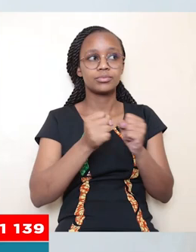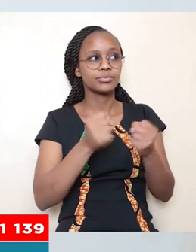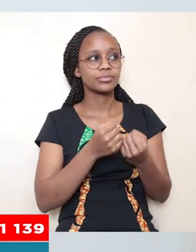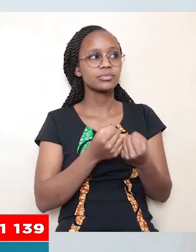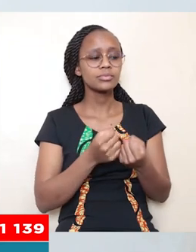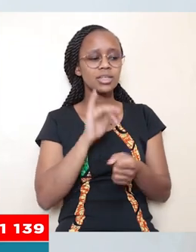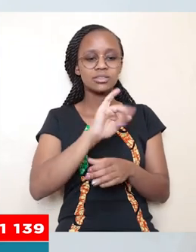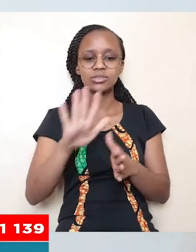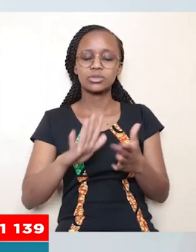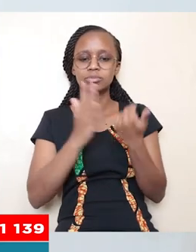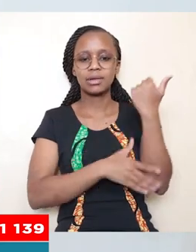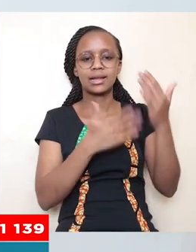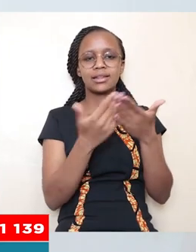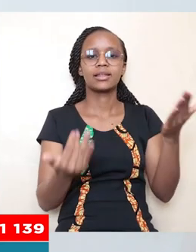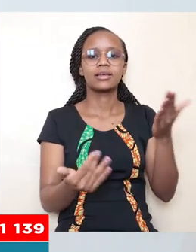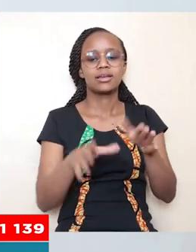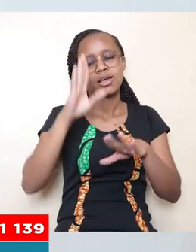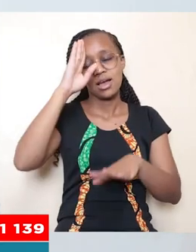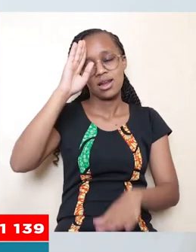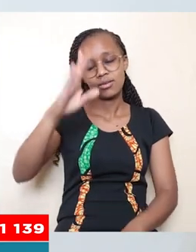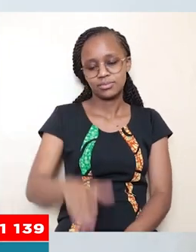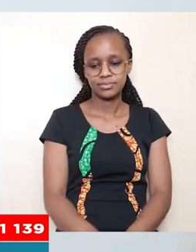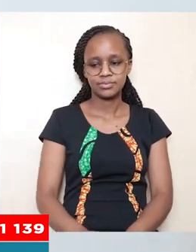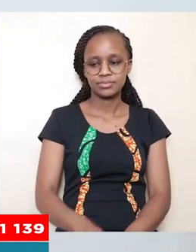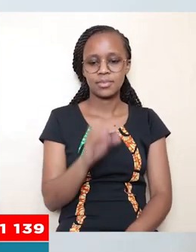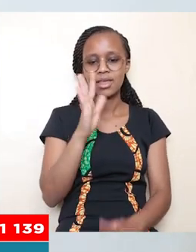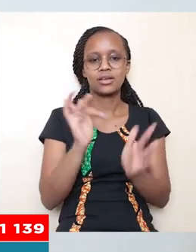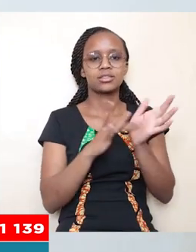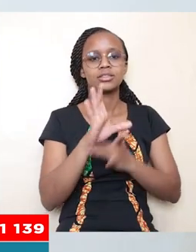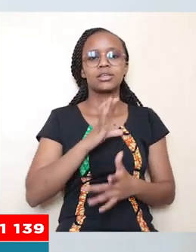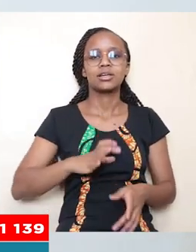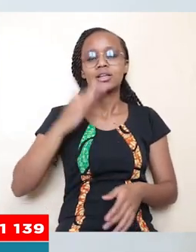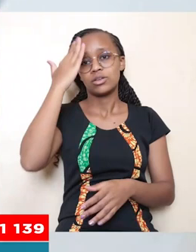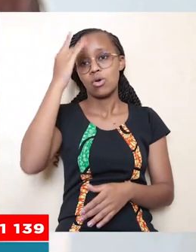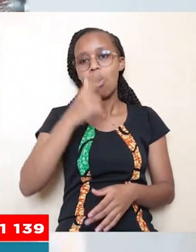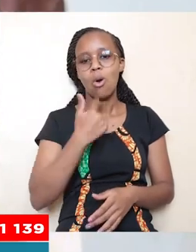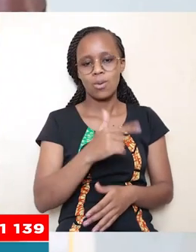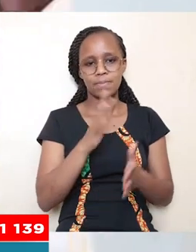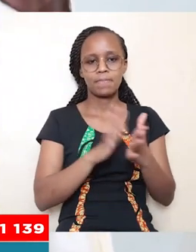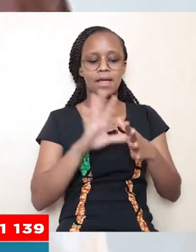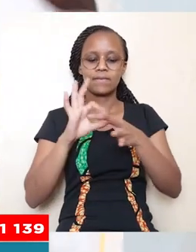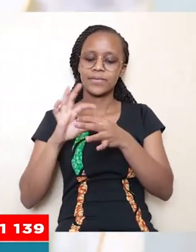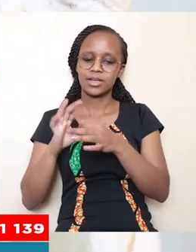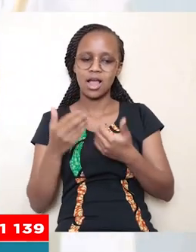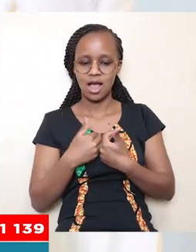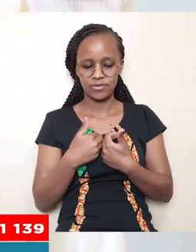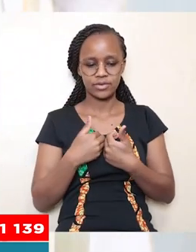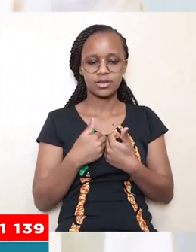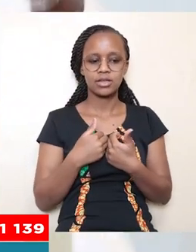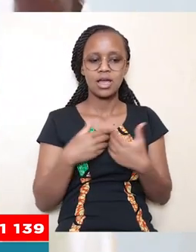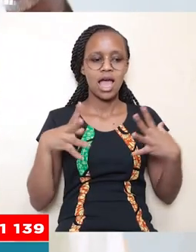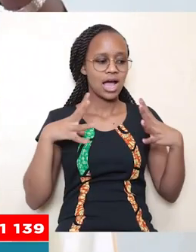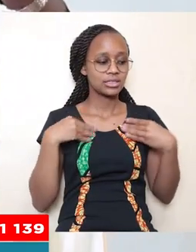those dysfunctions. Hello? So if we know who Jesus is and we have got the connection, we will